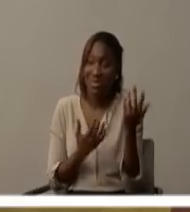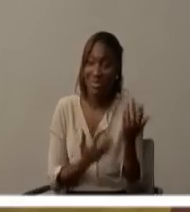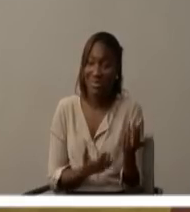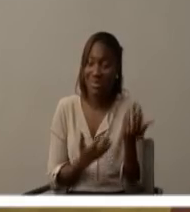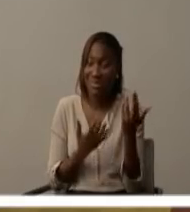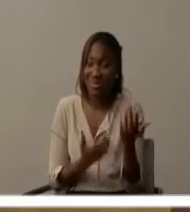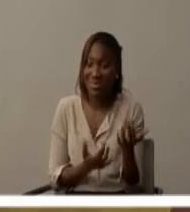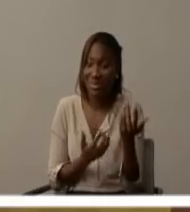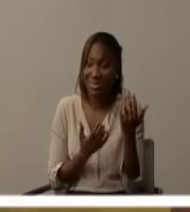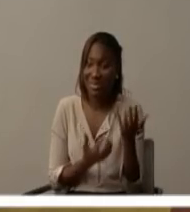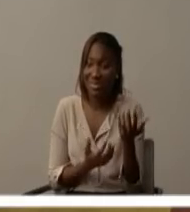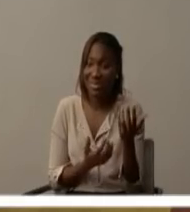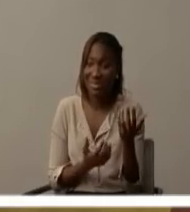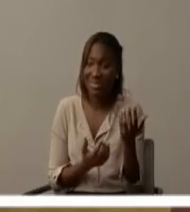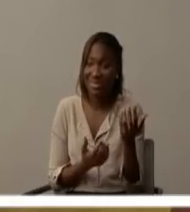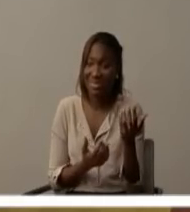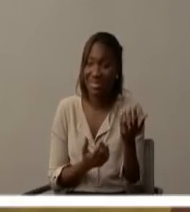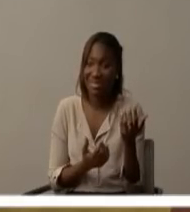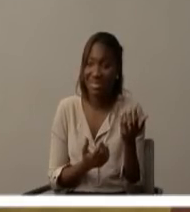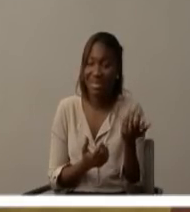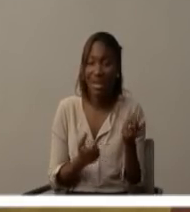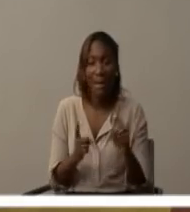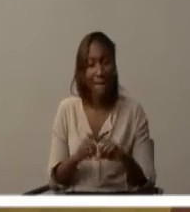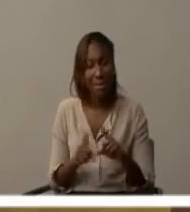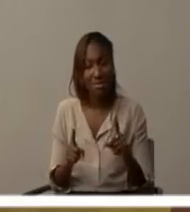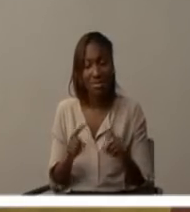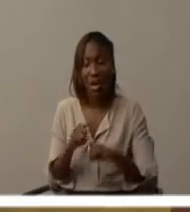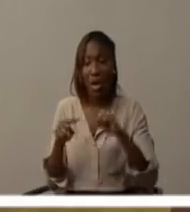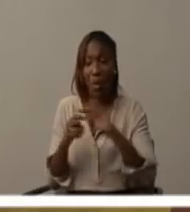lines. But whenever that end comes,